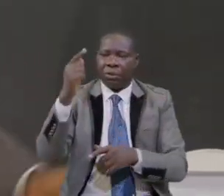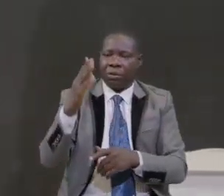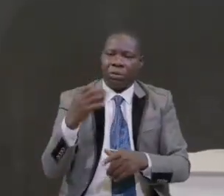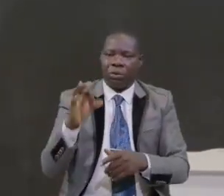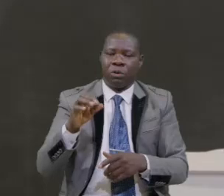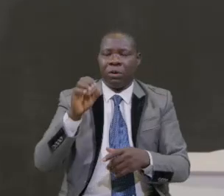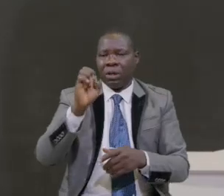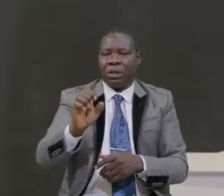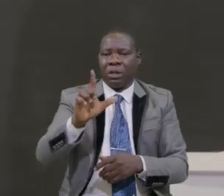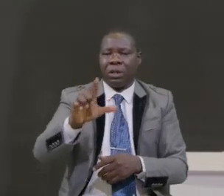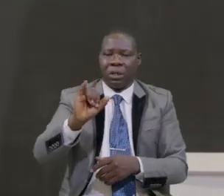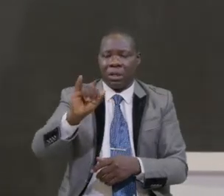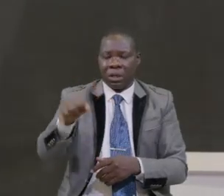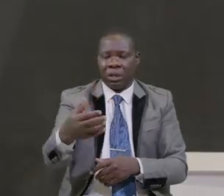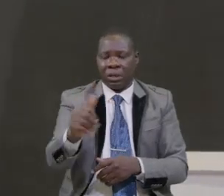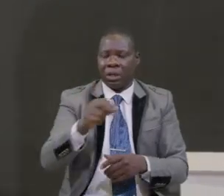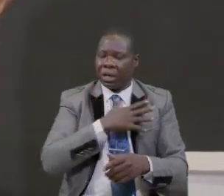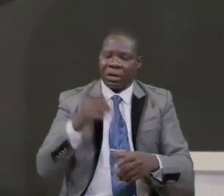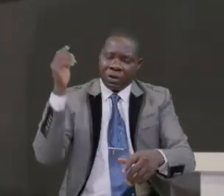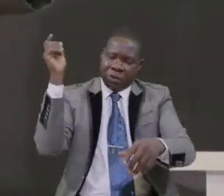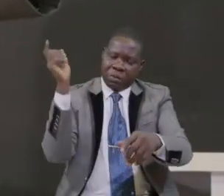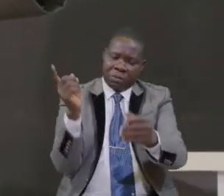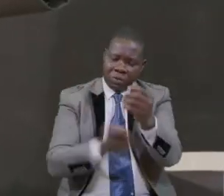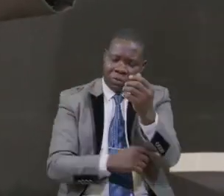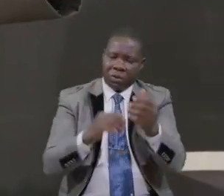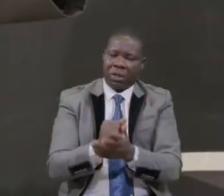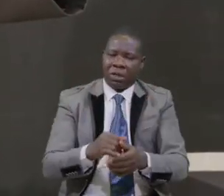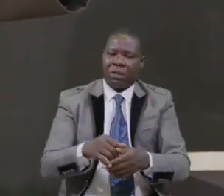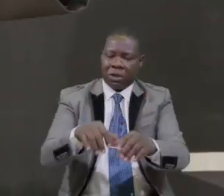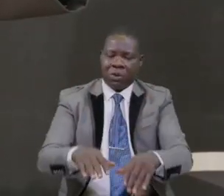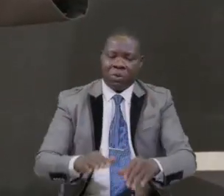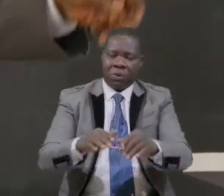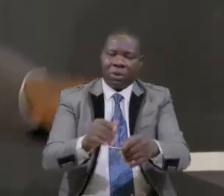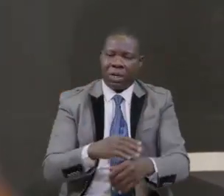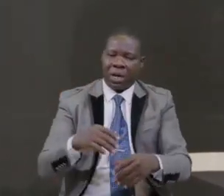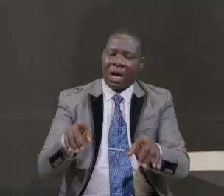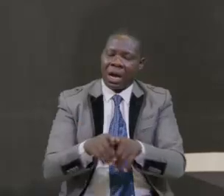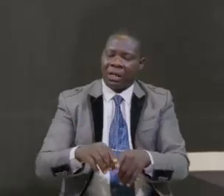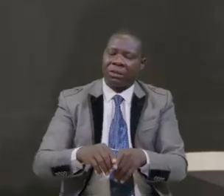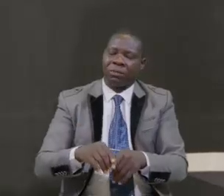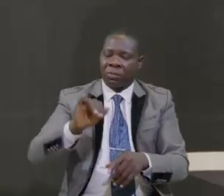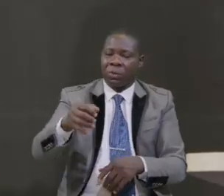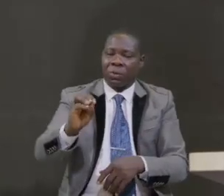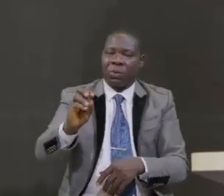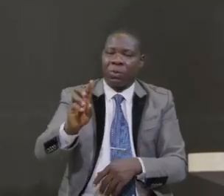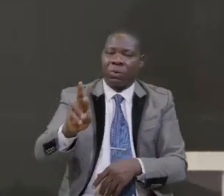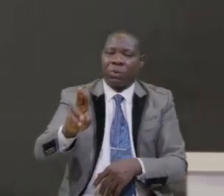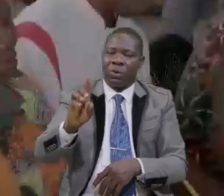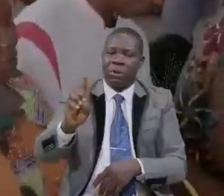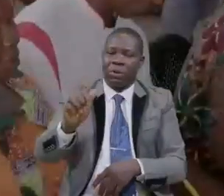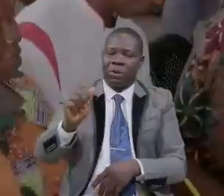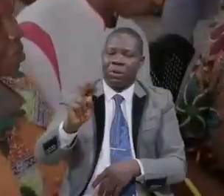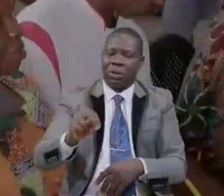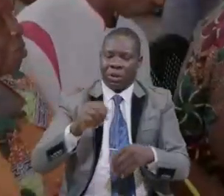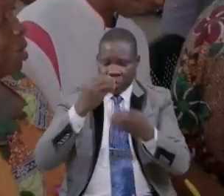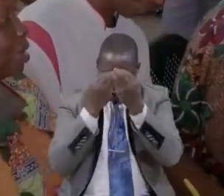that Jordan as Jordan obeyed his master. Jordan obeyed the